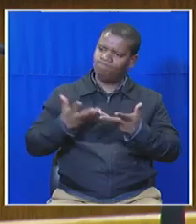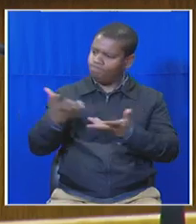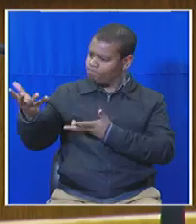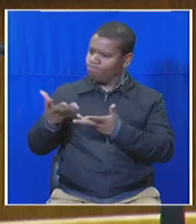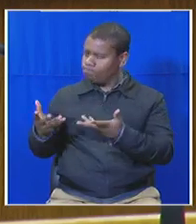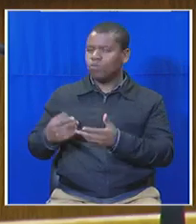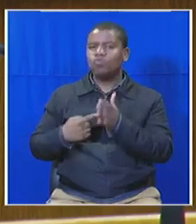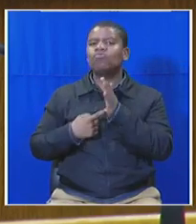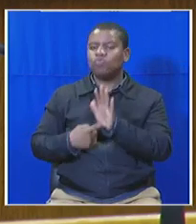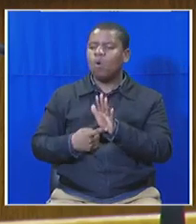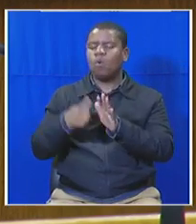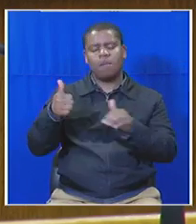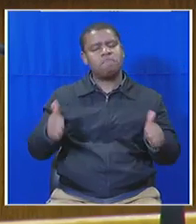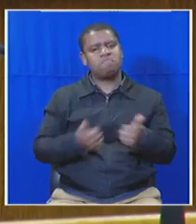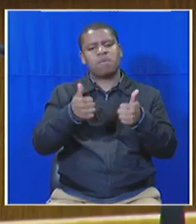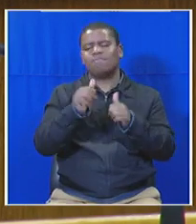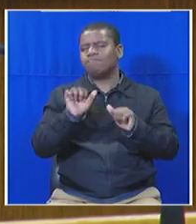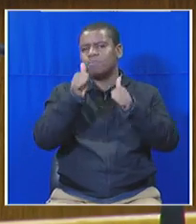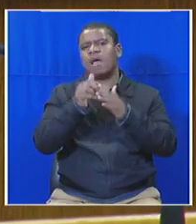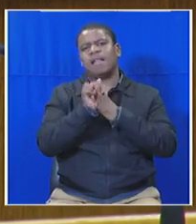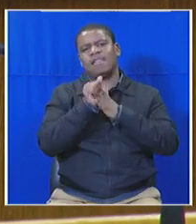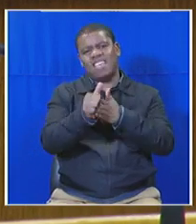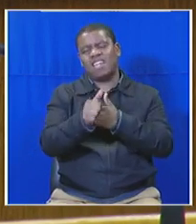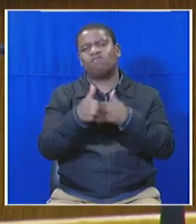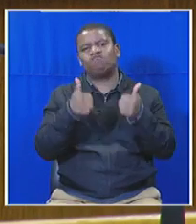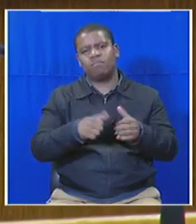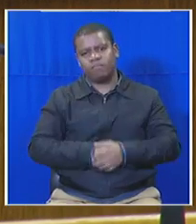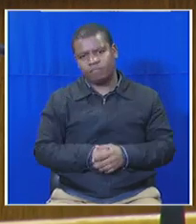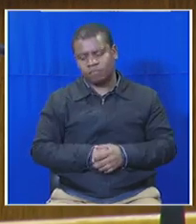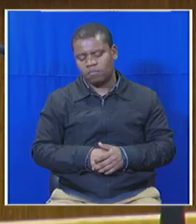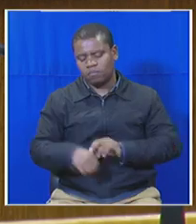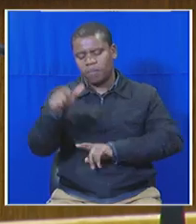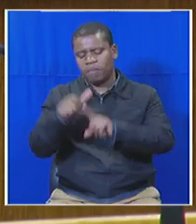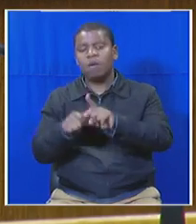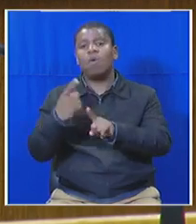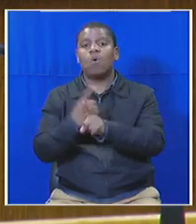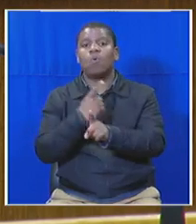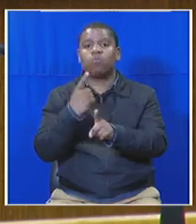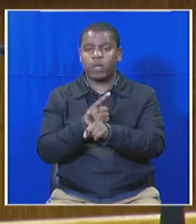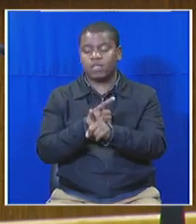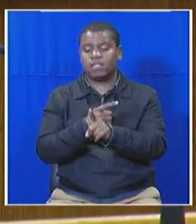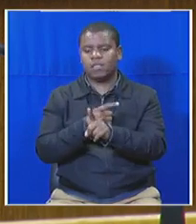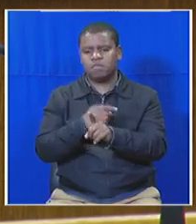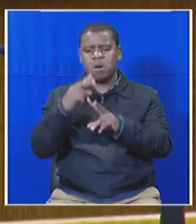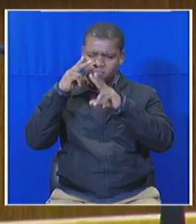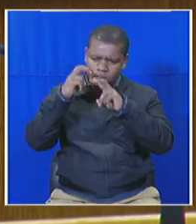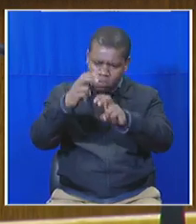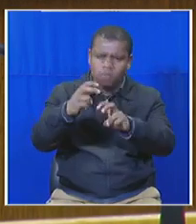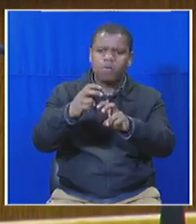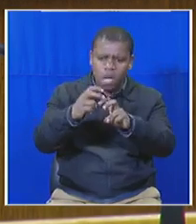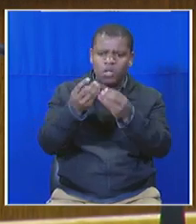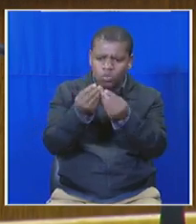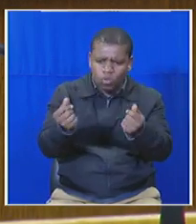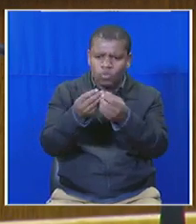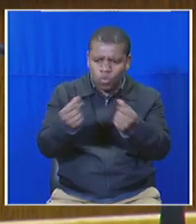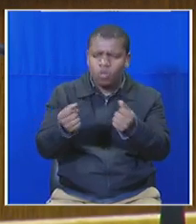and exemplary leader he was. He was solution-based. He would not ask